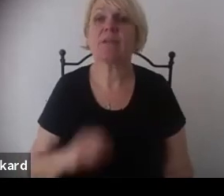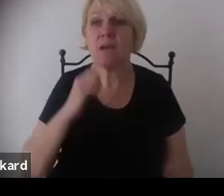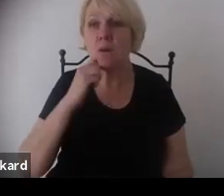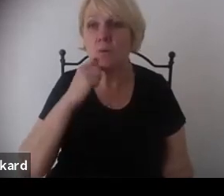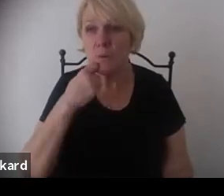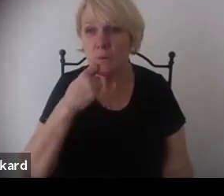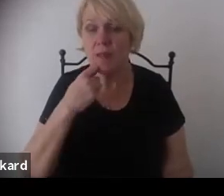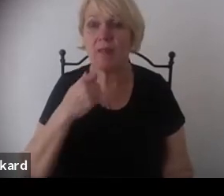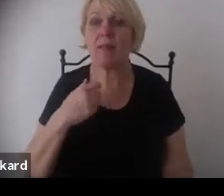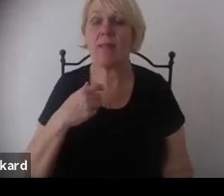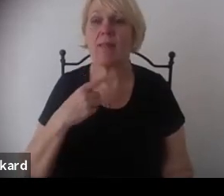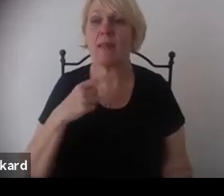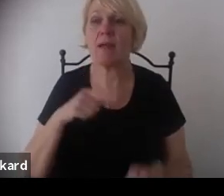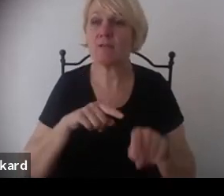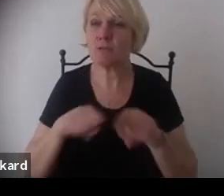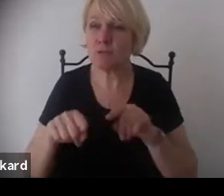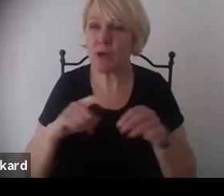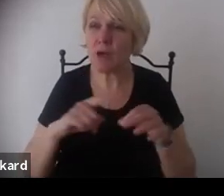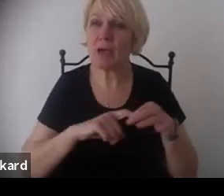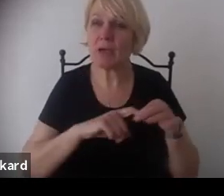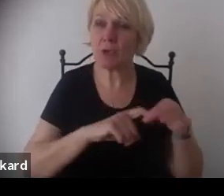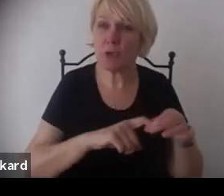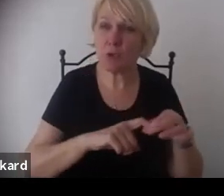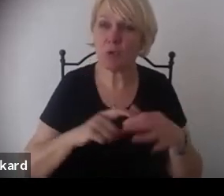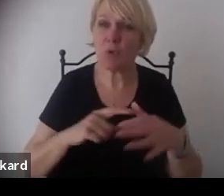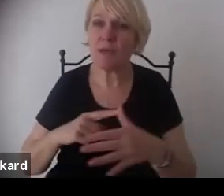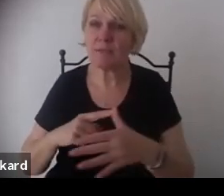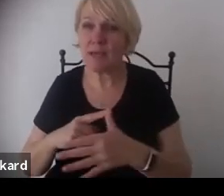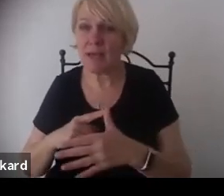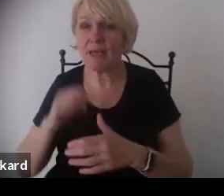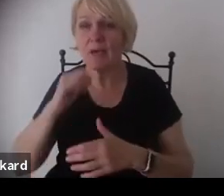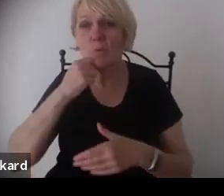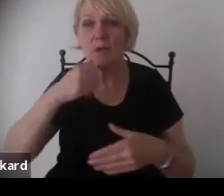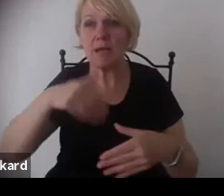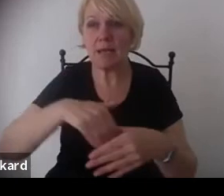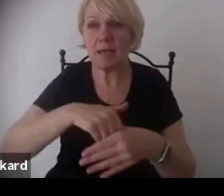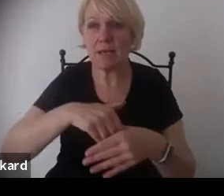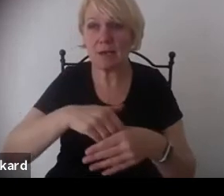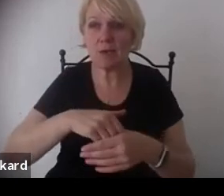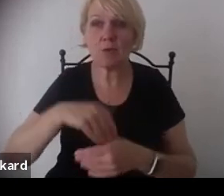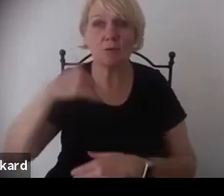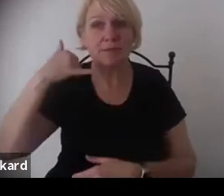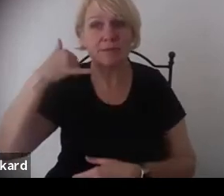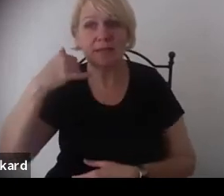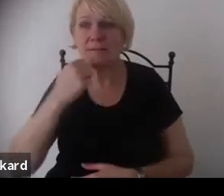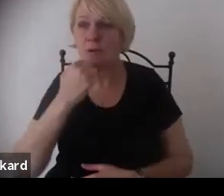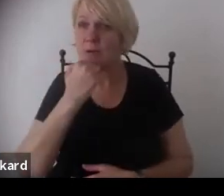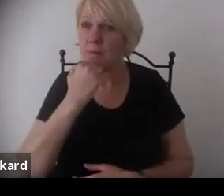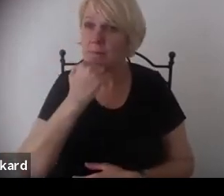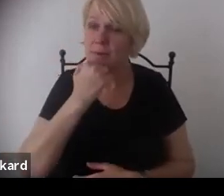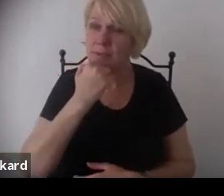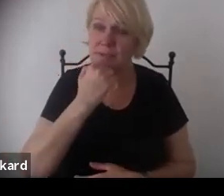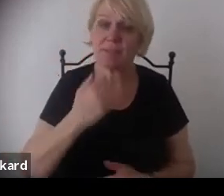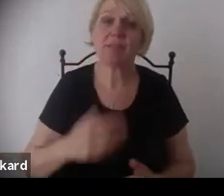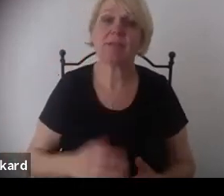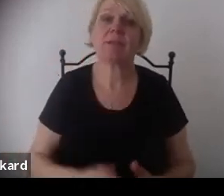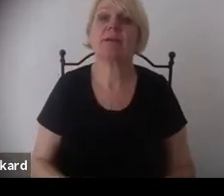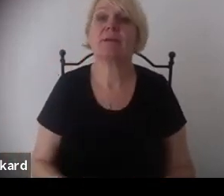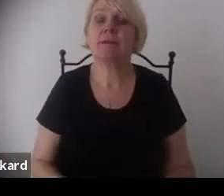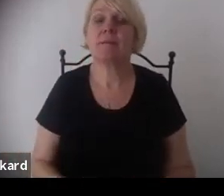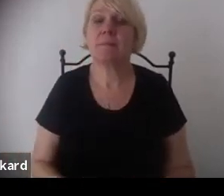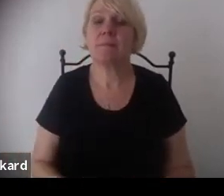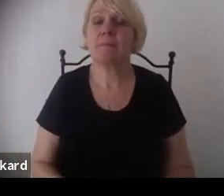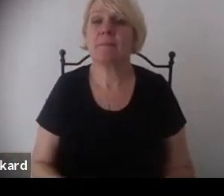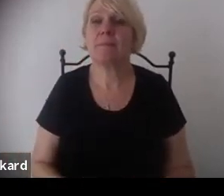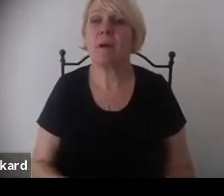responses. We'll include all of these links and telephone numbers. And just to say, you know, I'm working my way through the questions, and